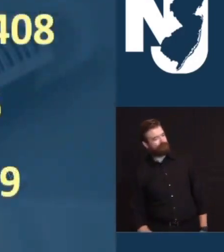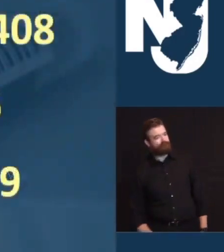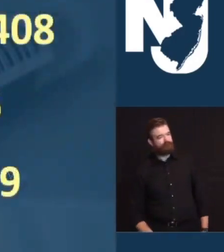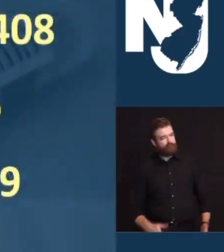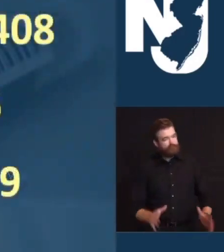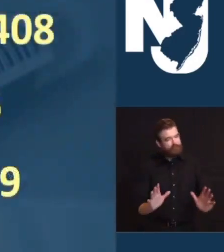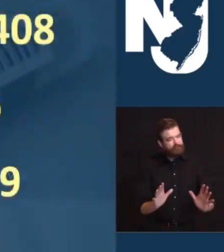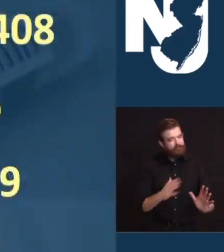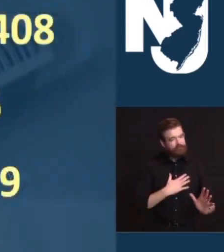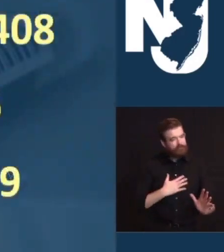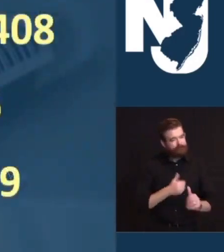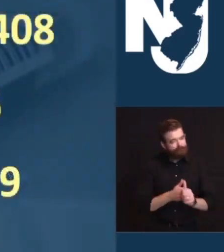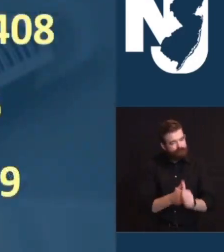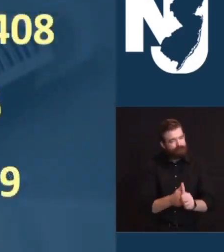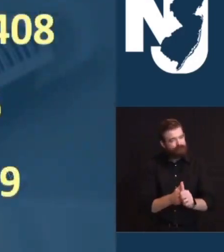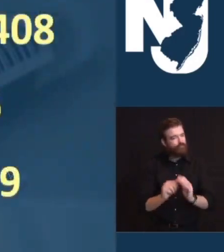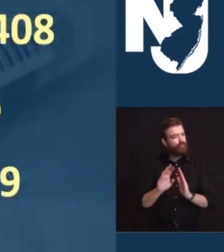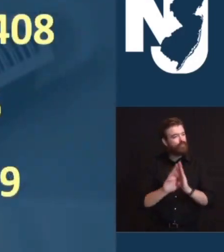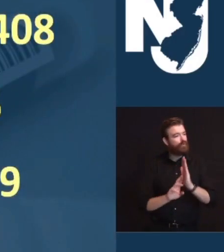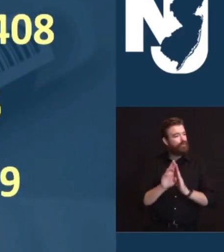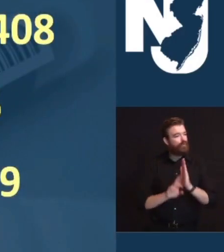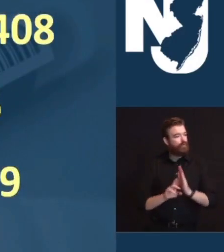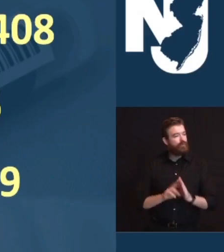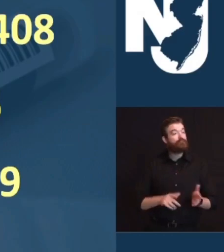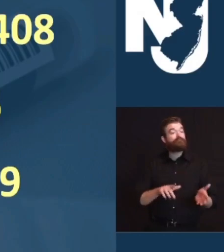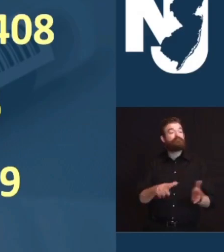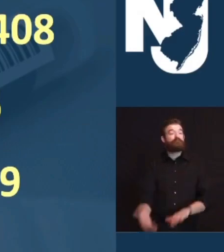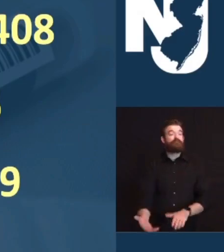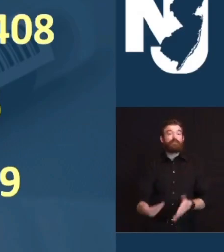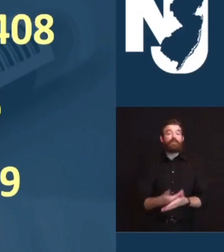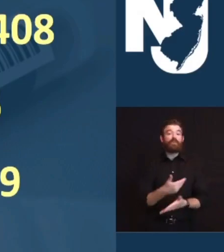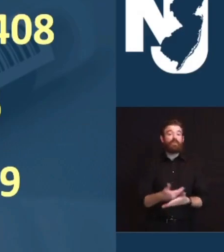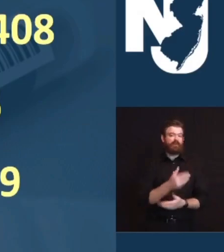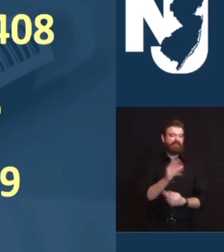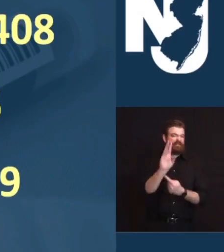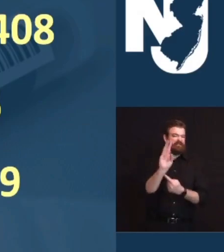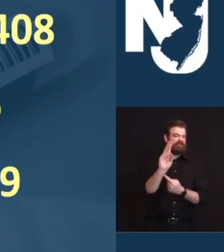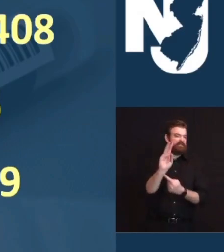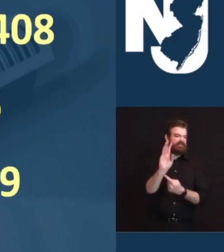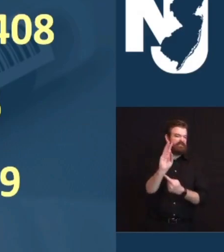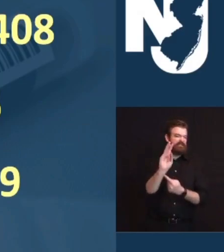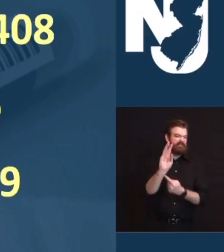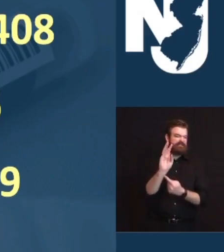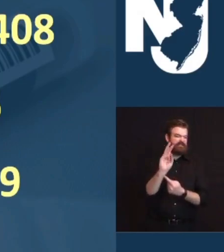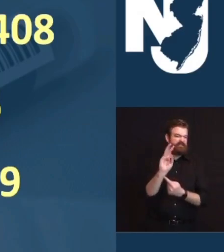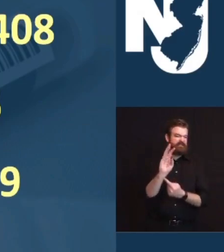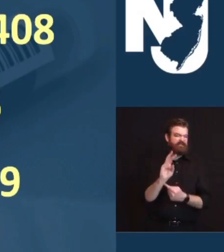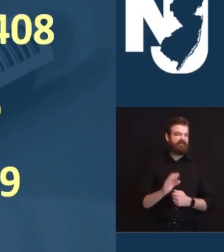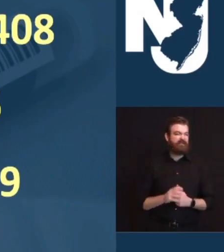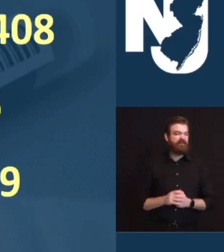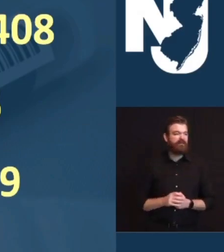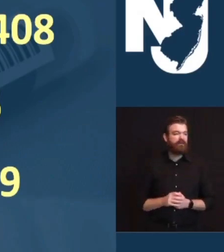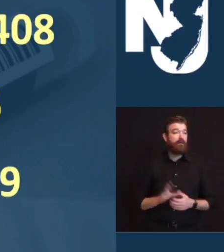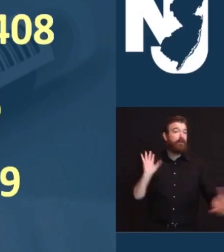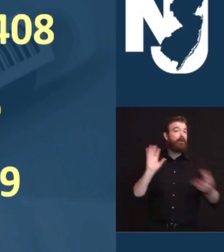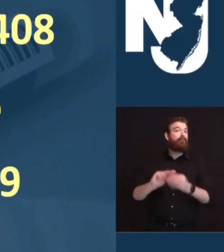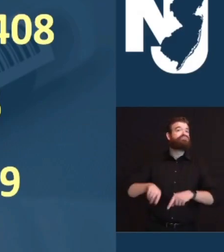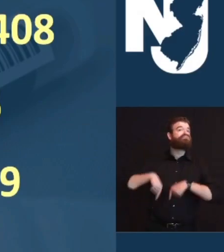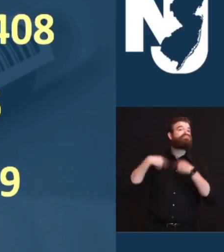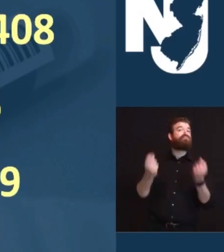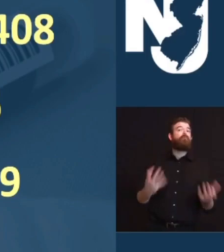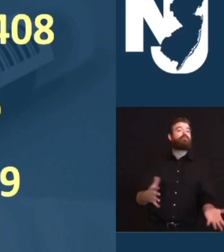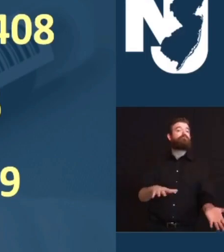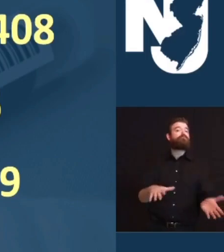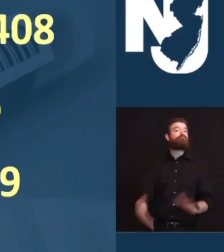an additional 6 fatalities due to COVID-19 complications. Our statewide cumulative total of lost brothers